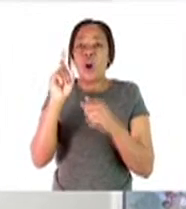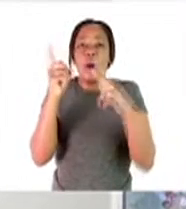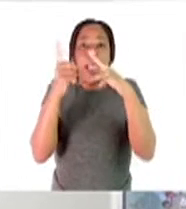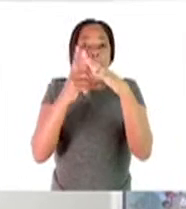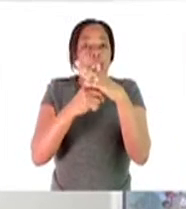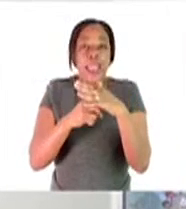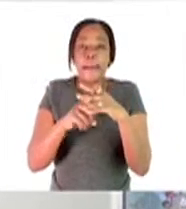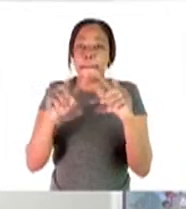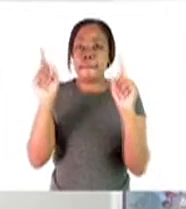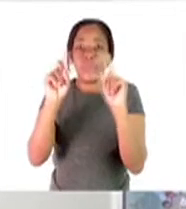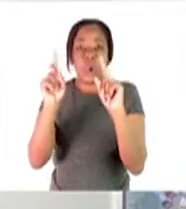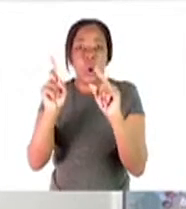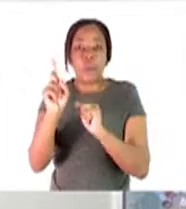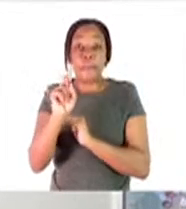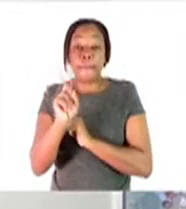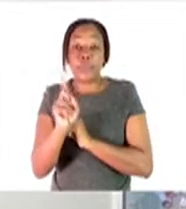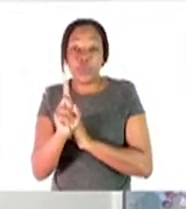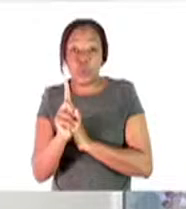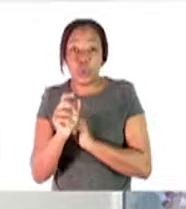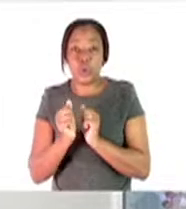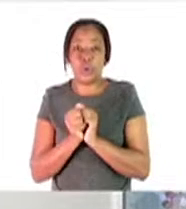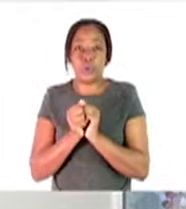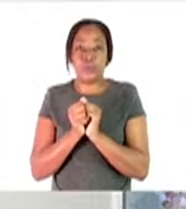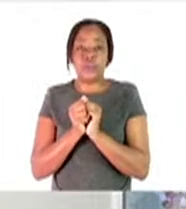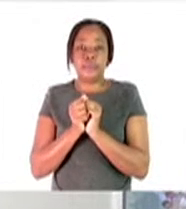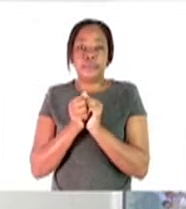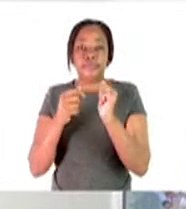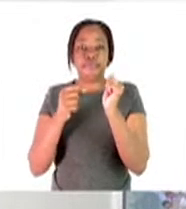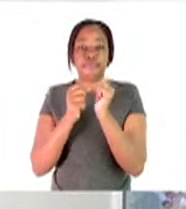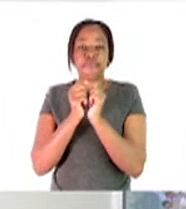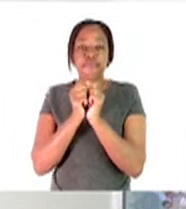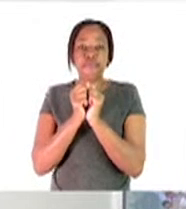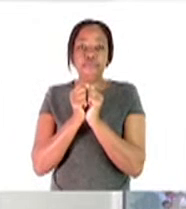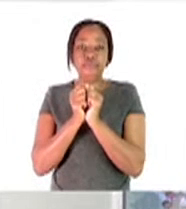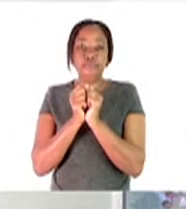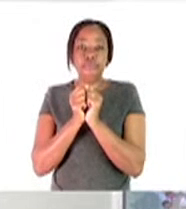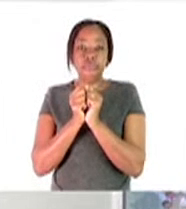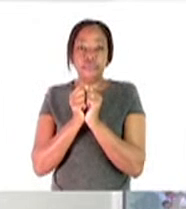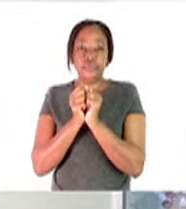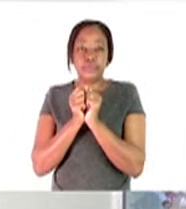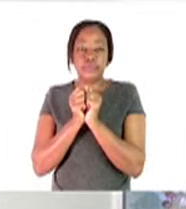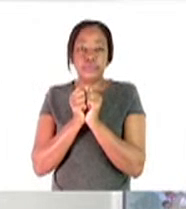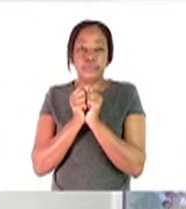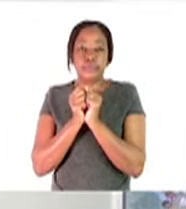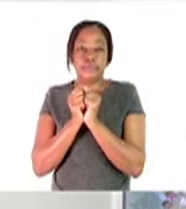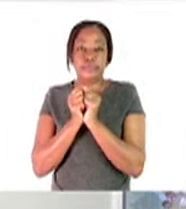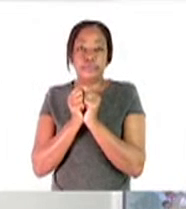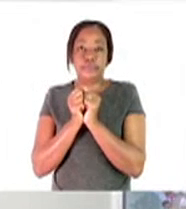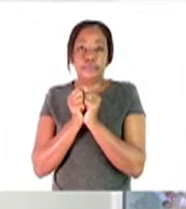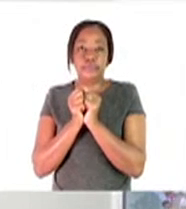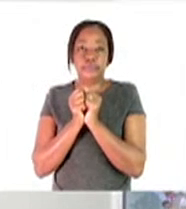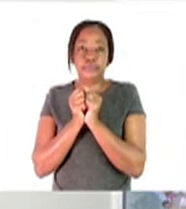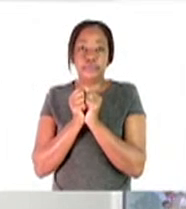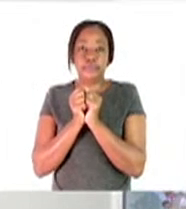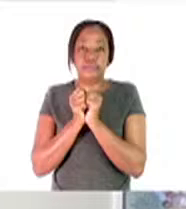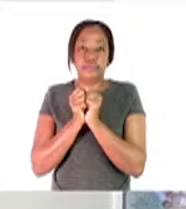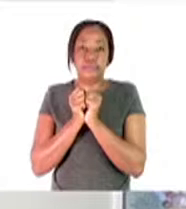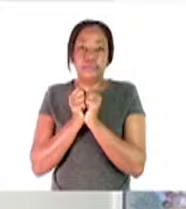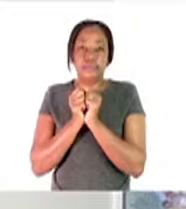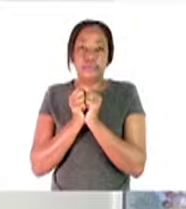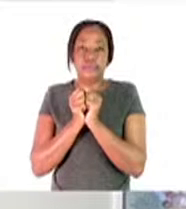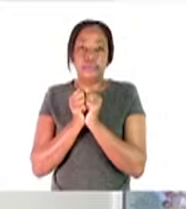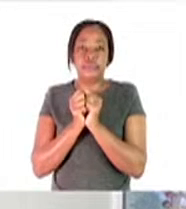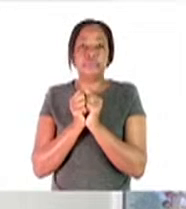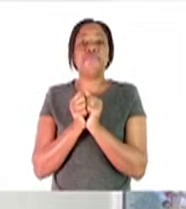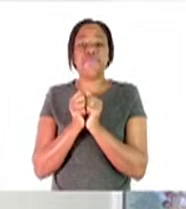We read and we get the information. Okay. Those are the communication tools that I wanted